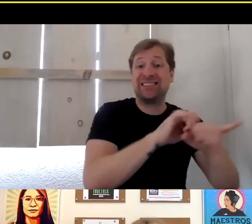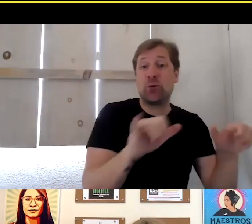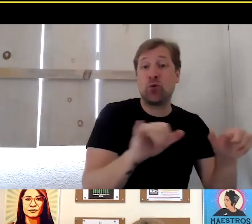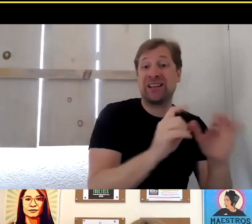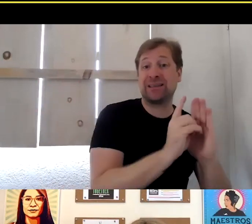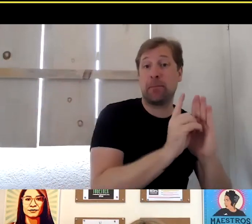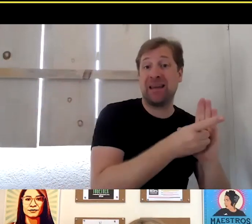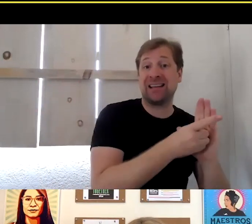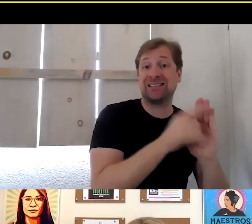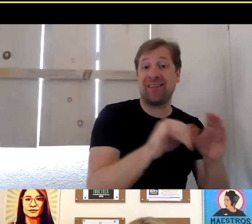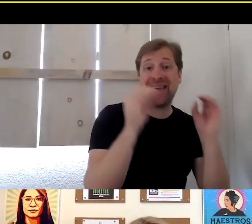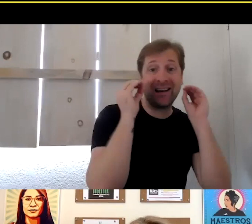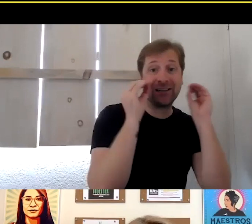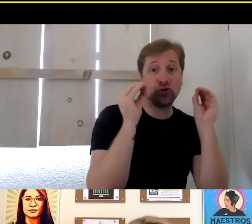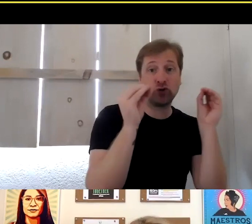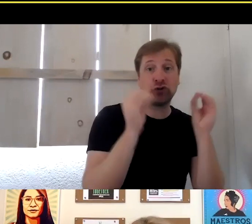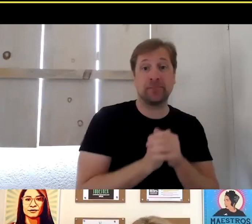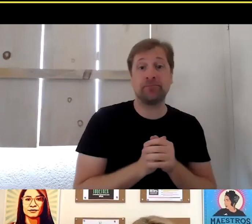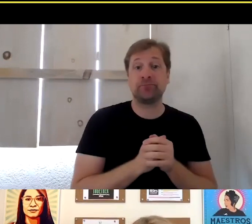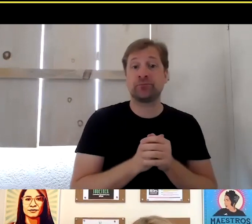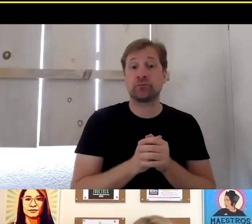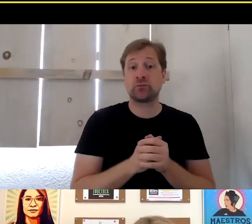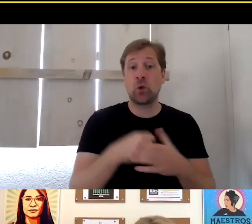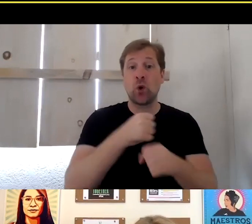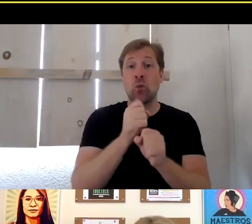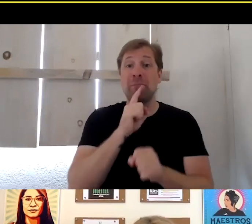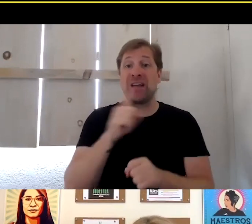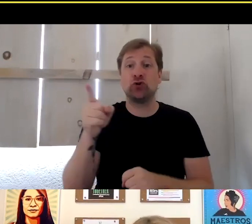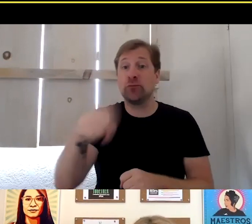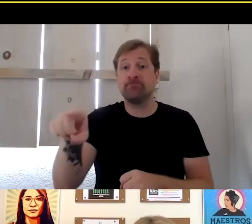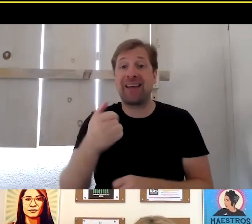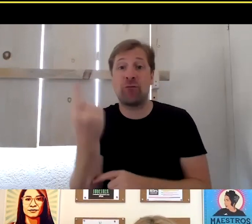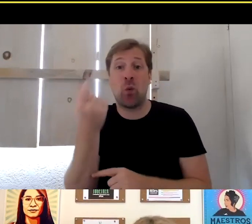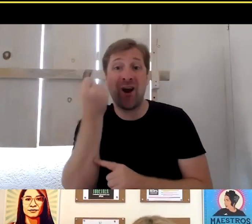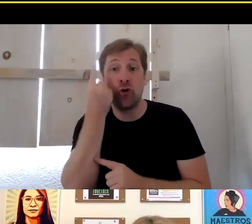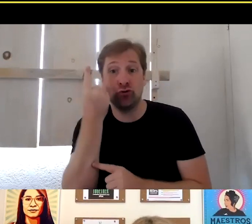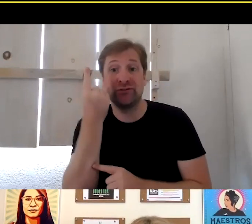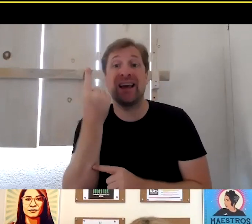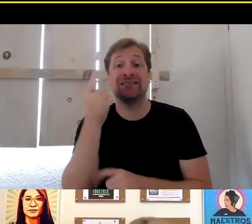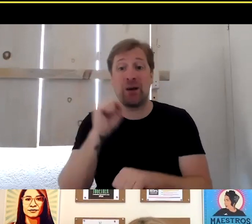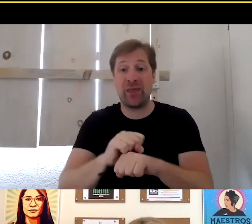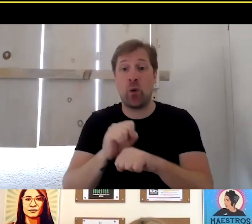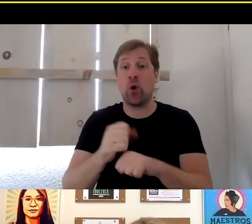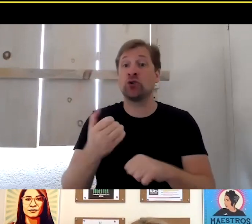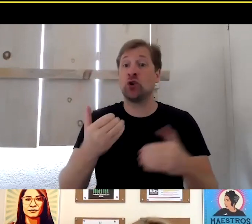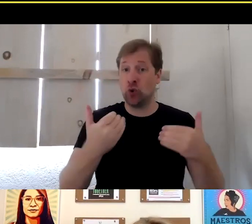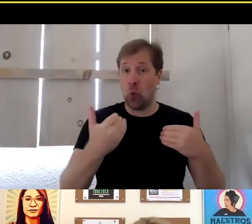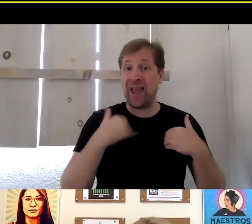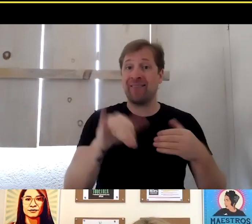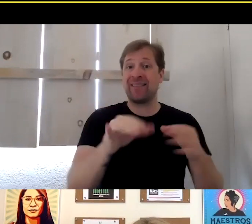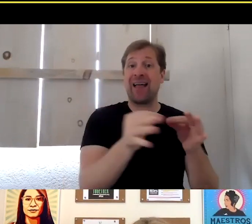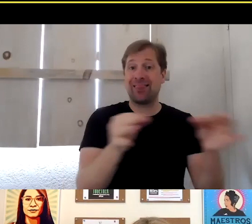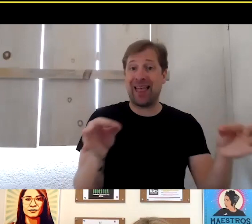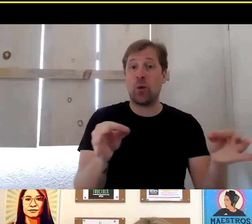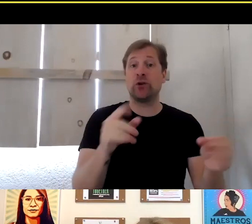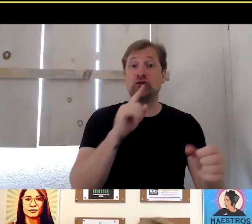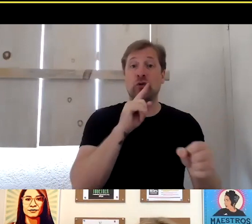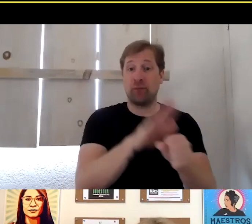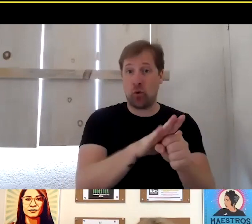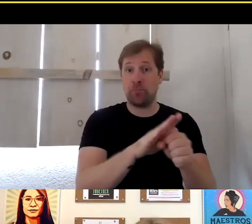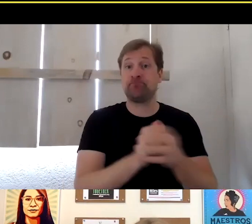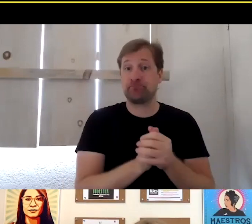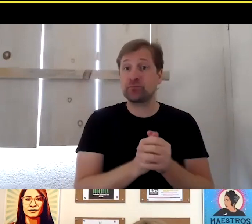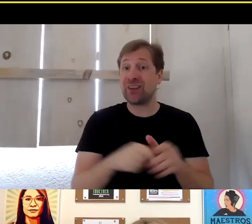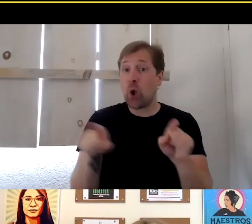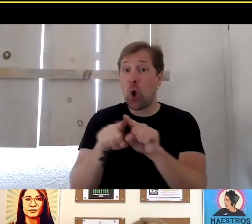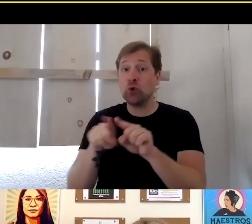of instruction. We want to make sure that everybody understands how that works, so we have language around that. And in addition to that, to